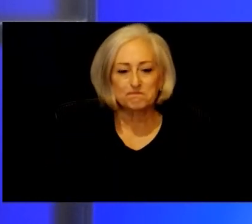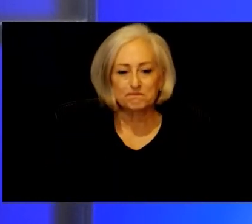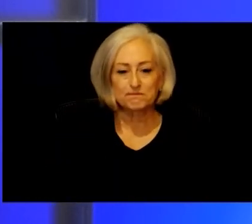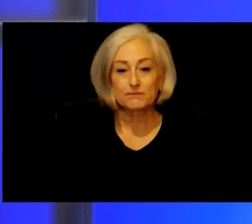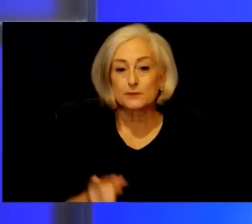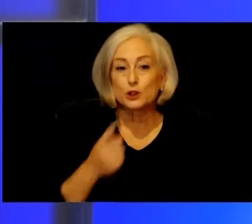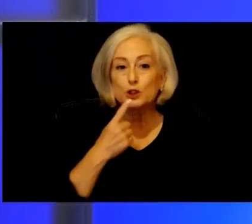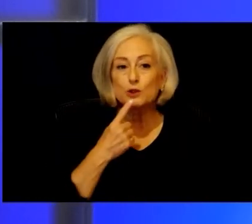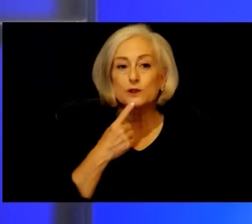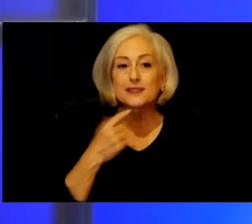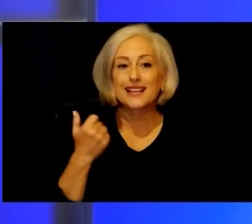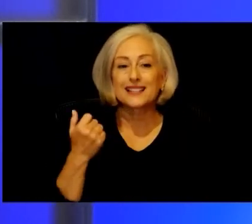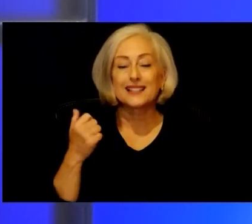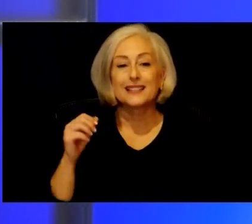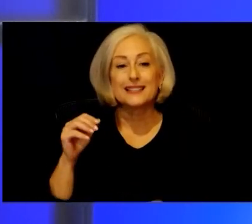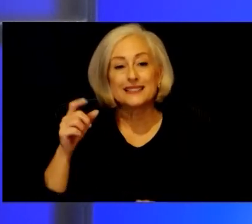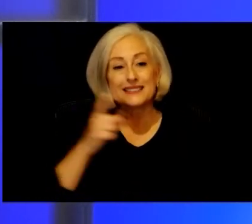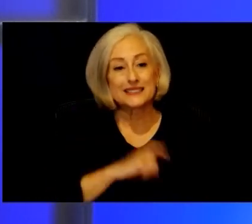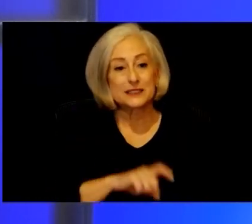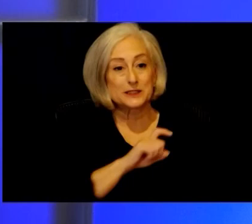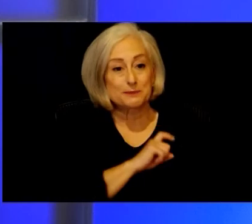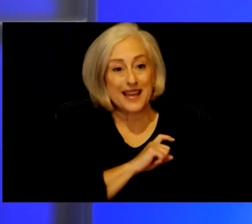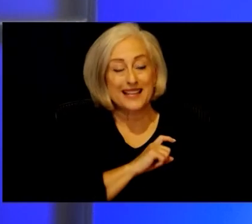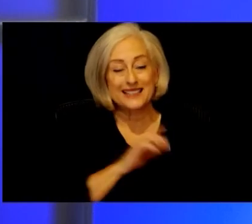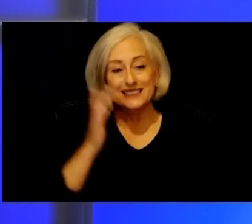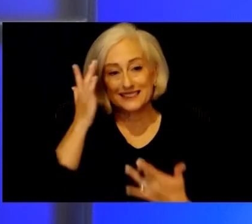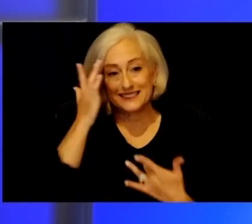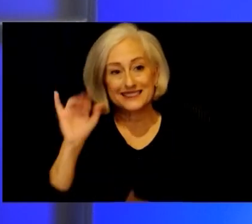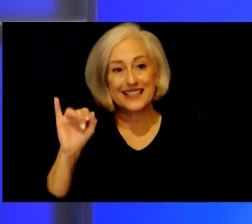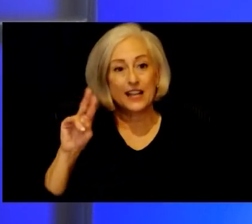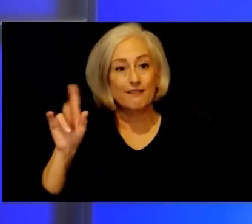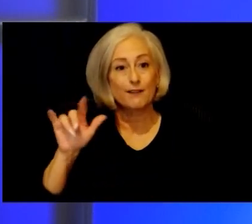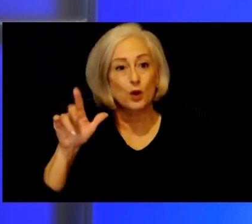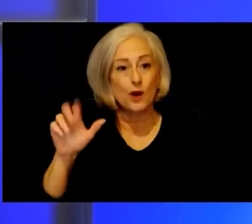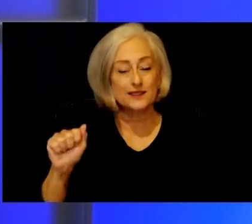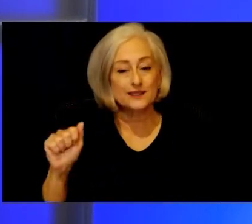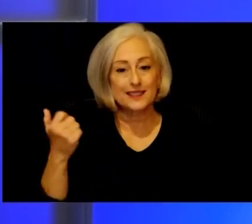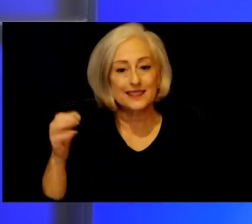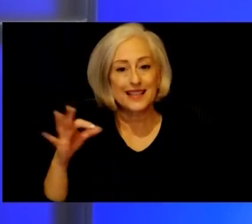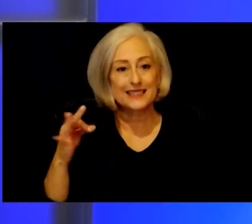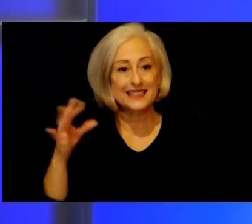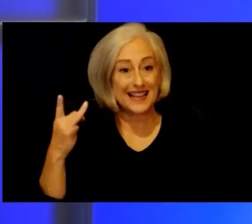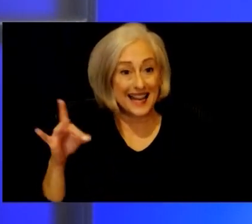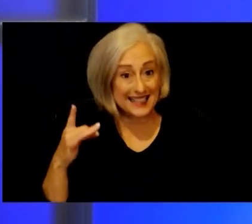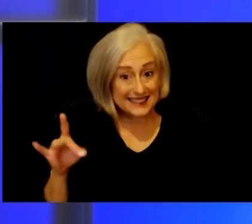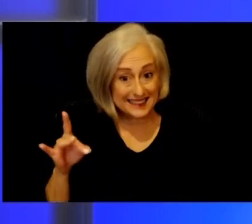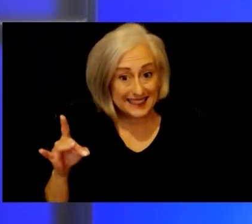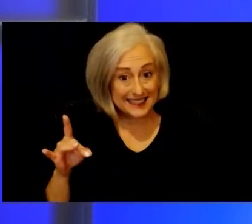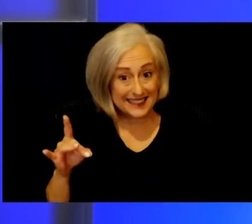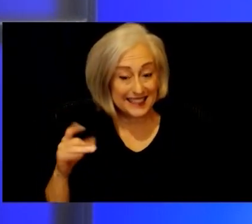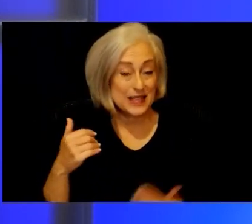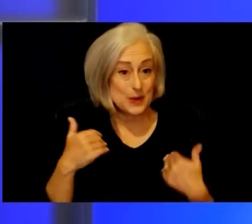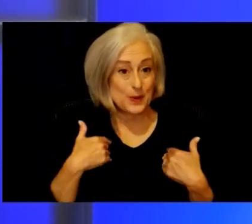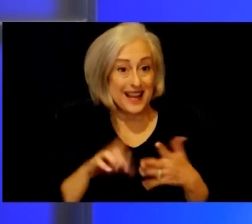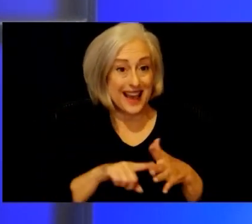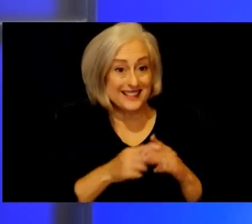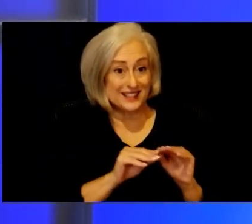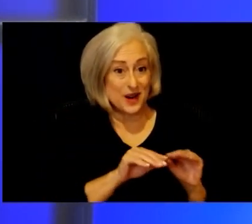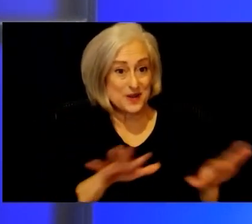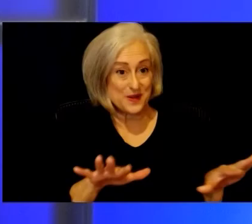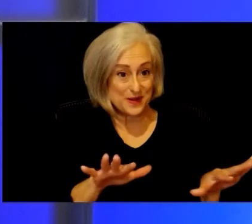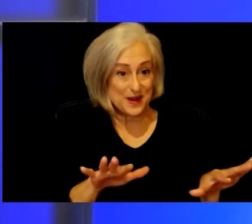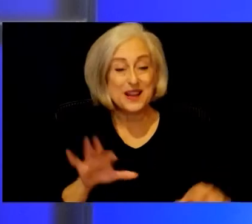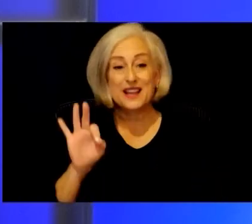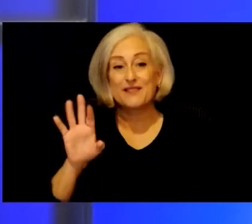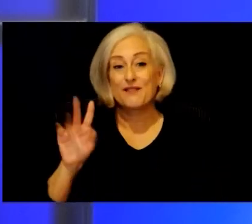influenza, there's a large thought that actually that did start out in Kansas and Fort Riley. So just an interesting historical fact there too.